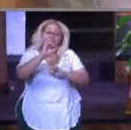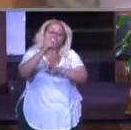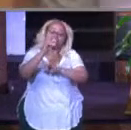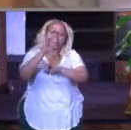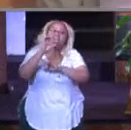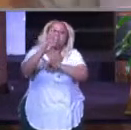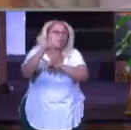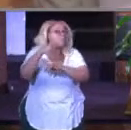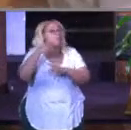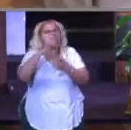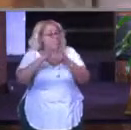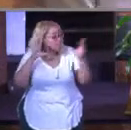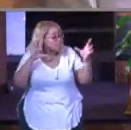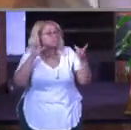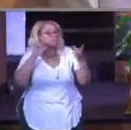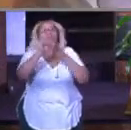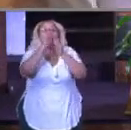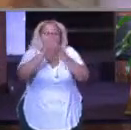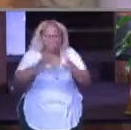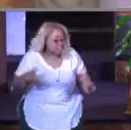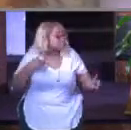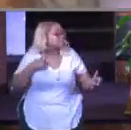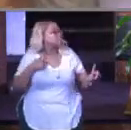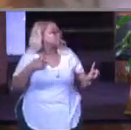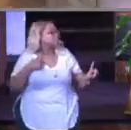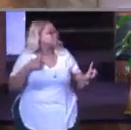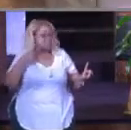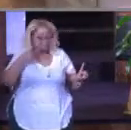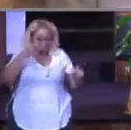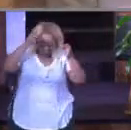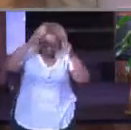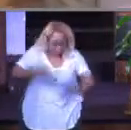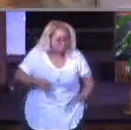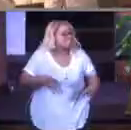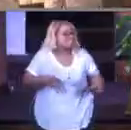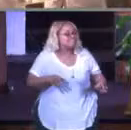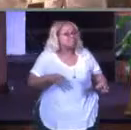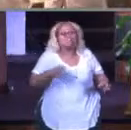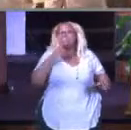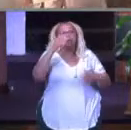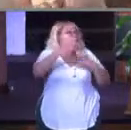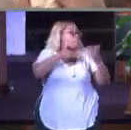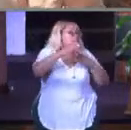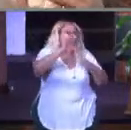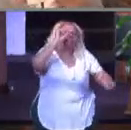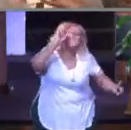not gonna let you go until you bless me. I am determined that come hell